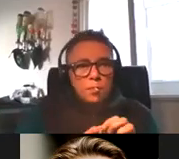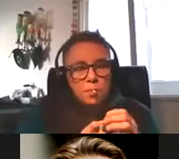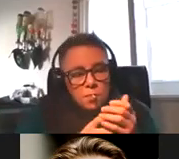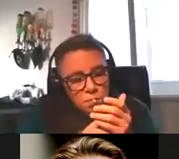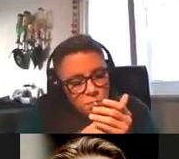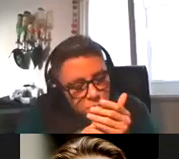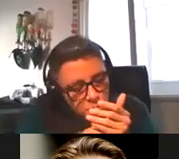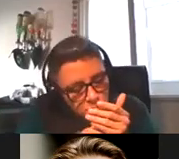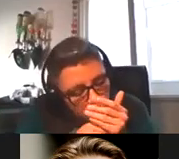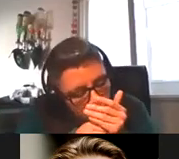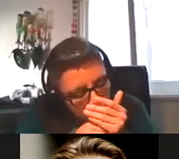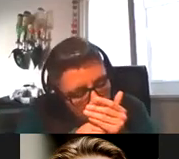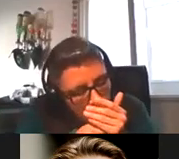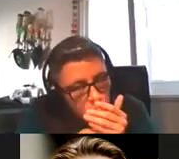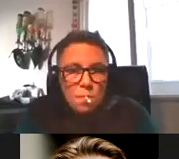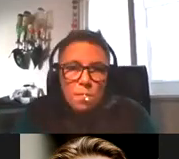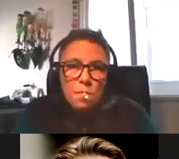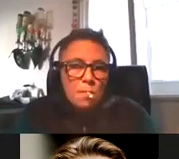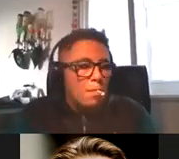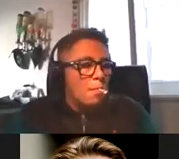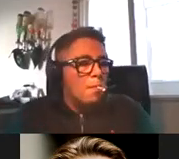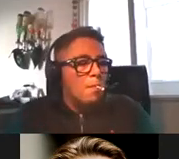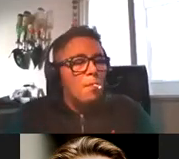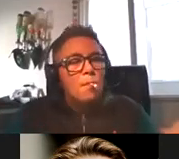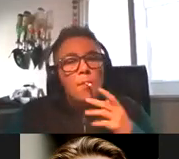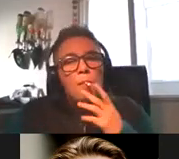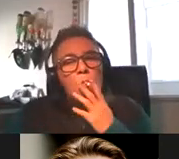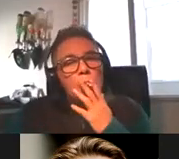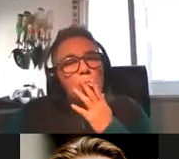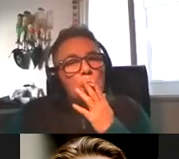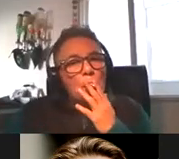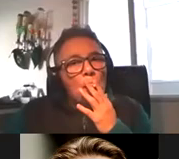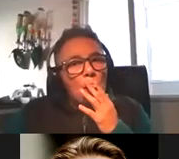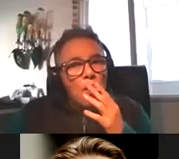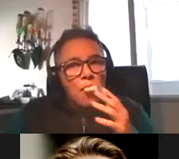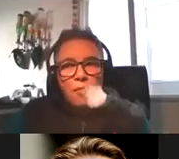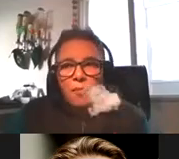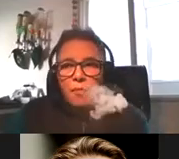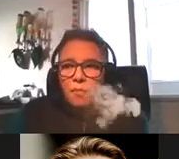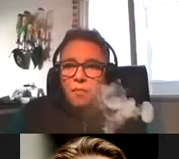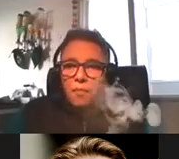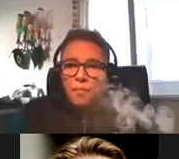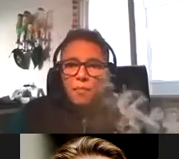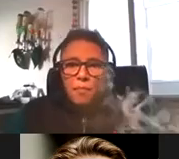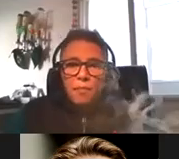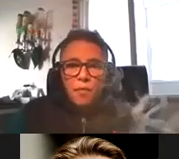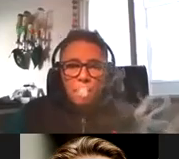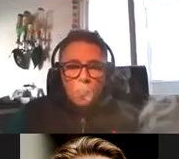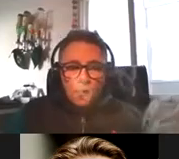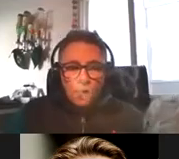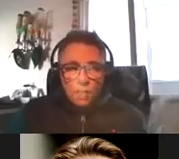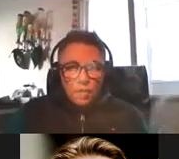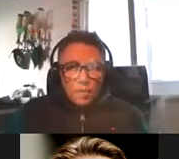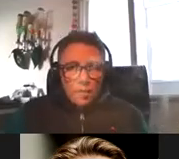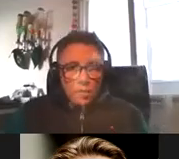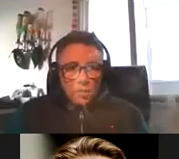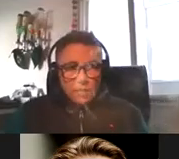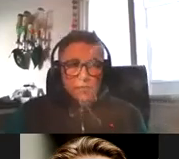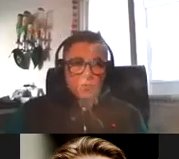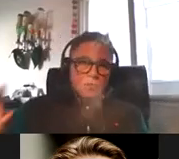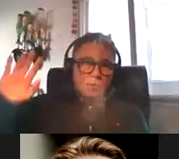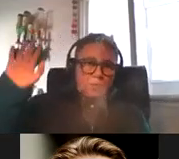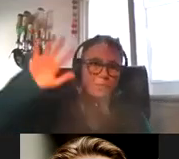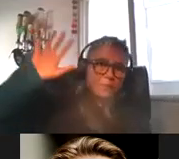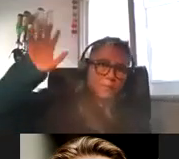Sorry, I believe we're going into lunch. Yeah, I forgot about that because of the time schedule. Sorry, we have